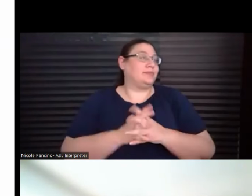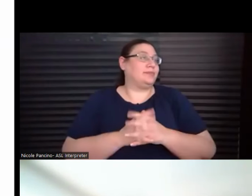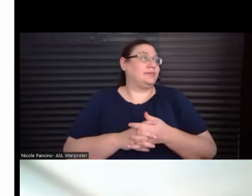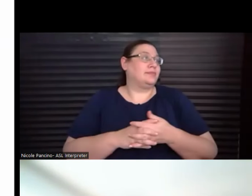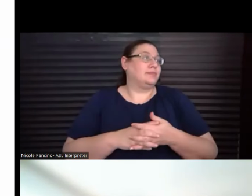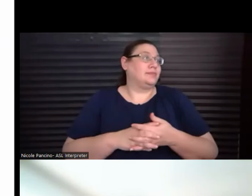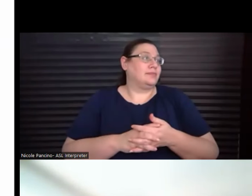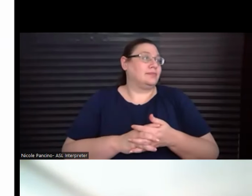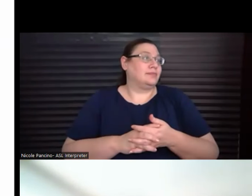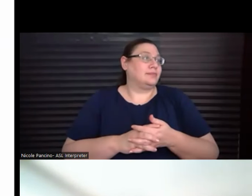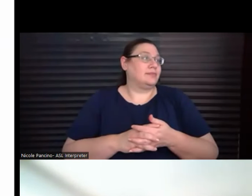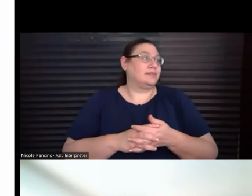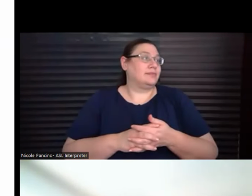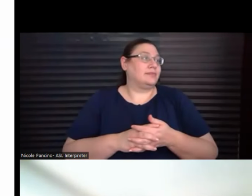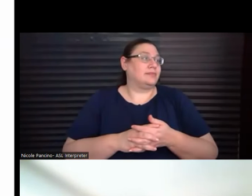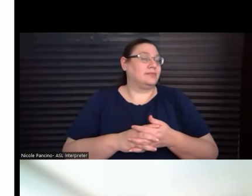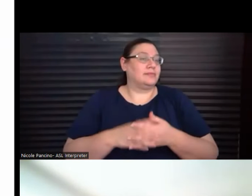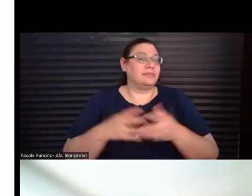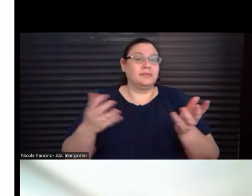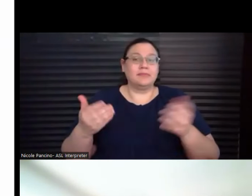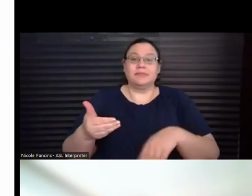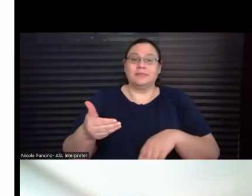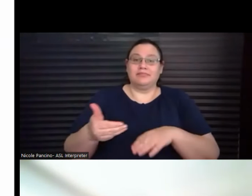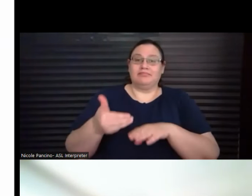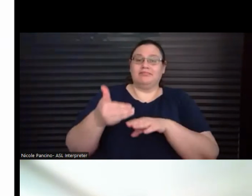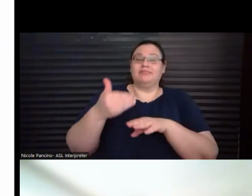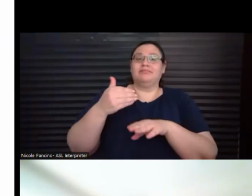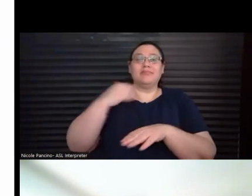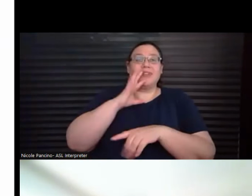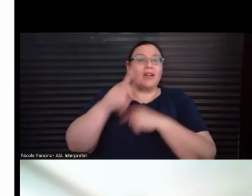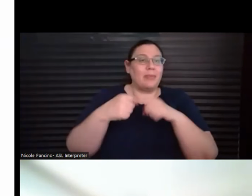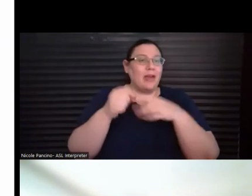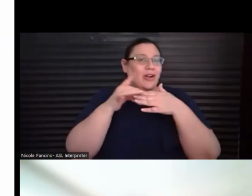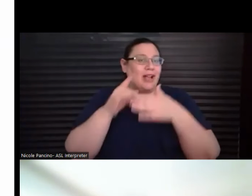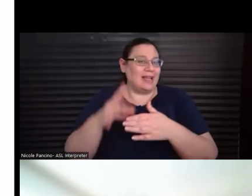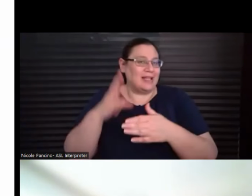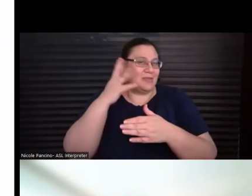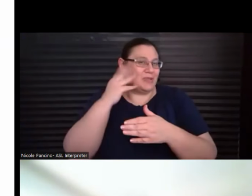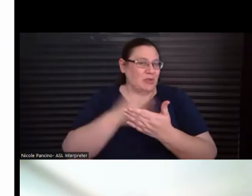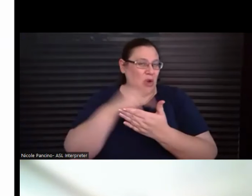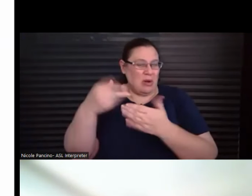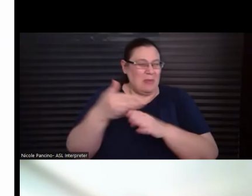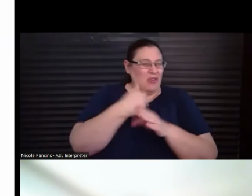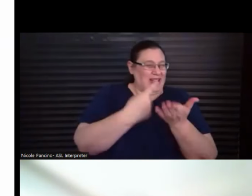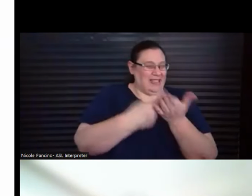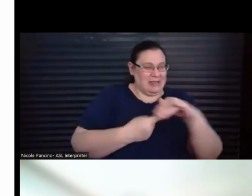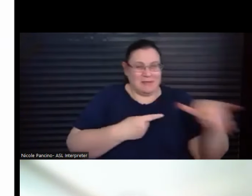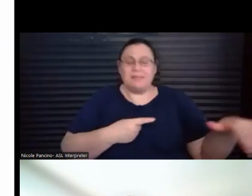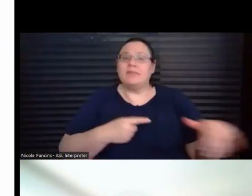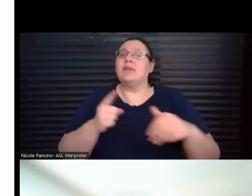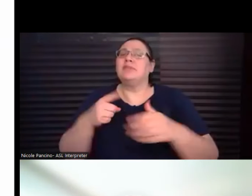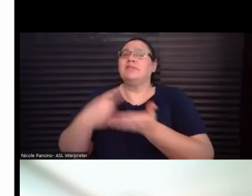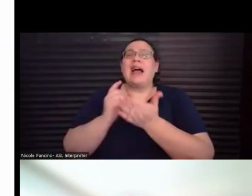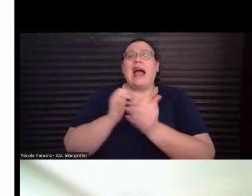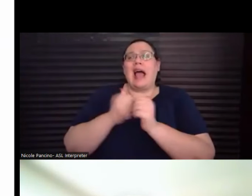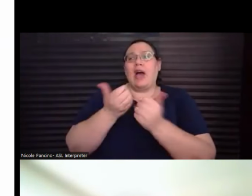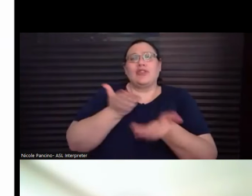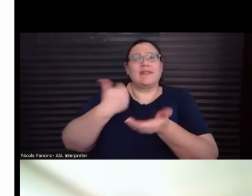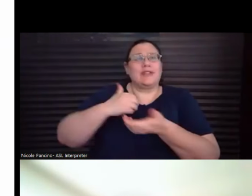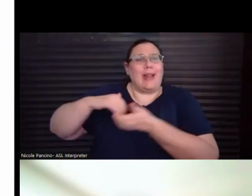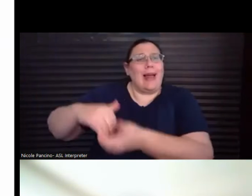hop into our experience with the Guided Group Discovery Program, I just wanted to talk a little bit about our collaboration of services and kind of how it all